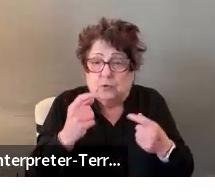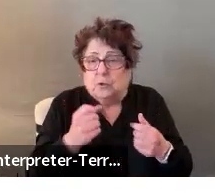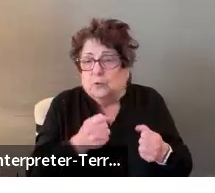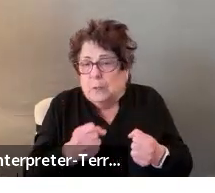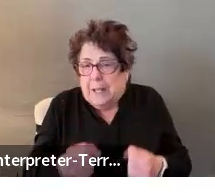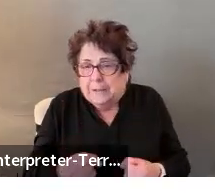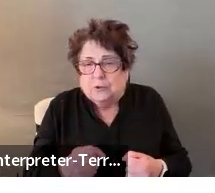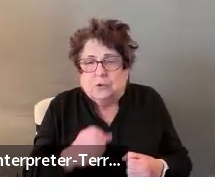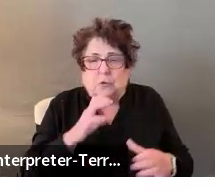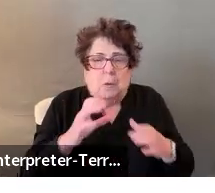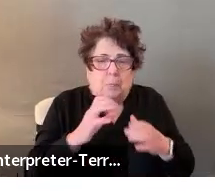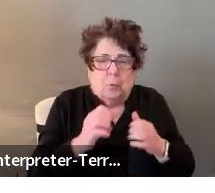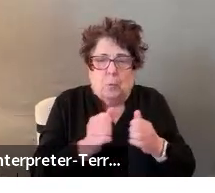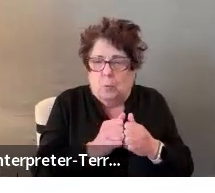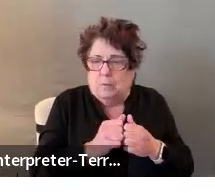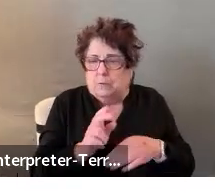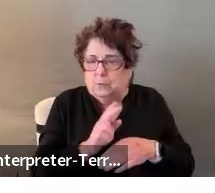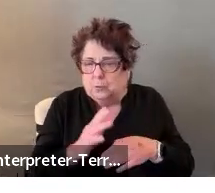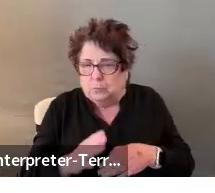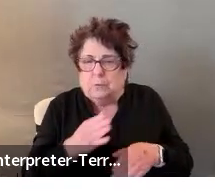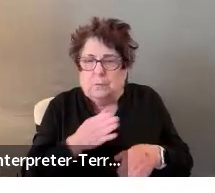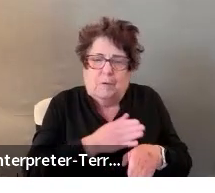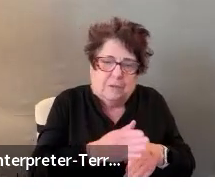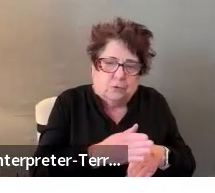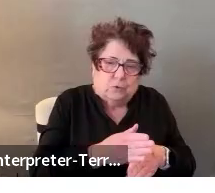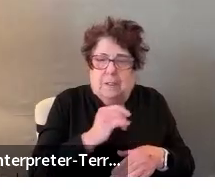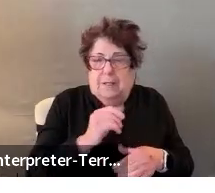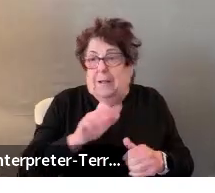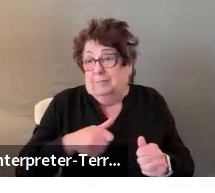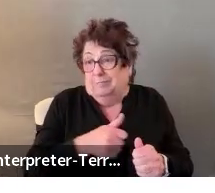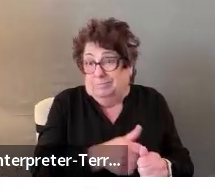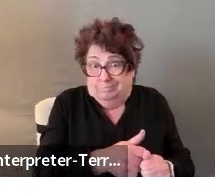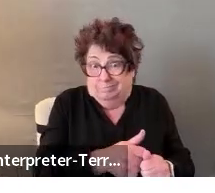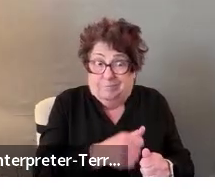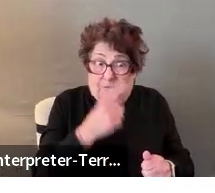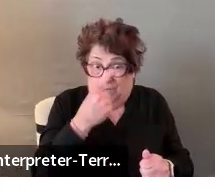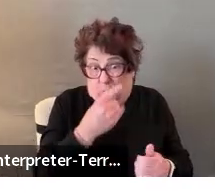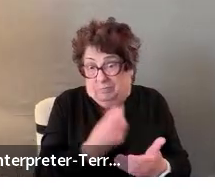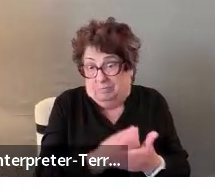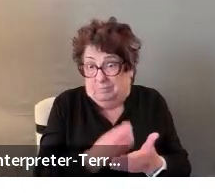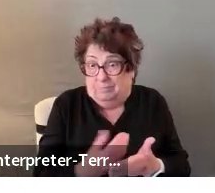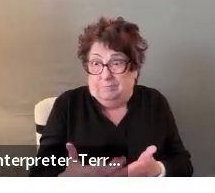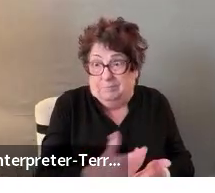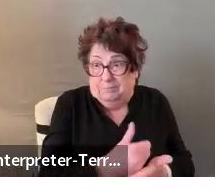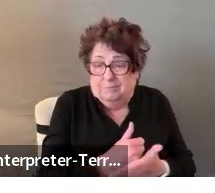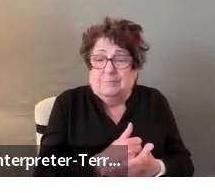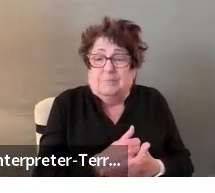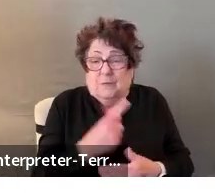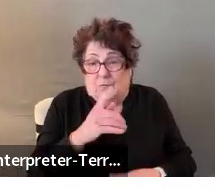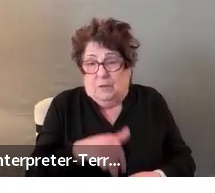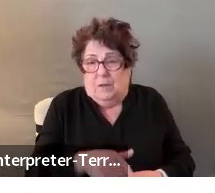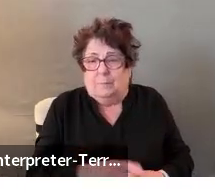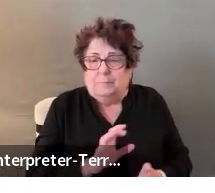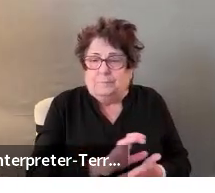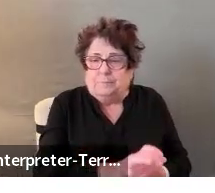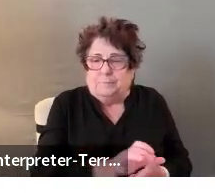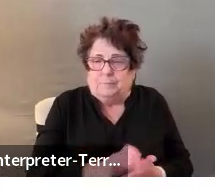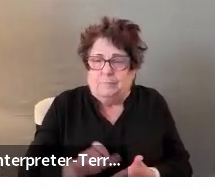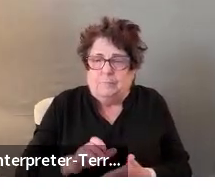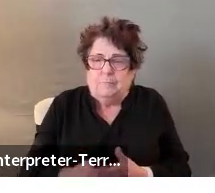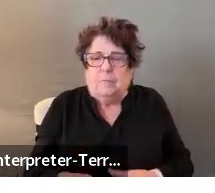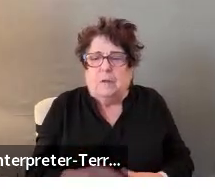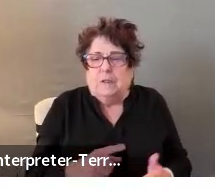funding. Universal design, sometimes confused with home modification, refers to the design of products